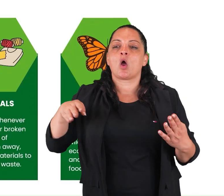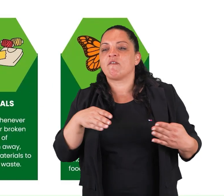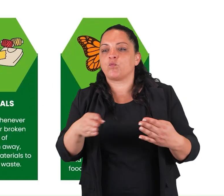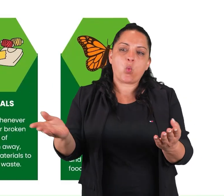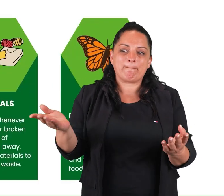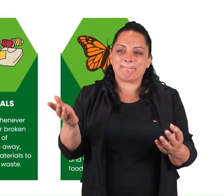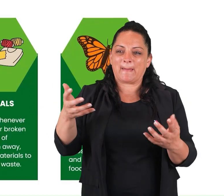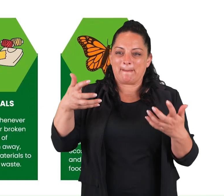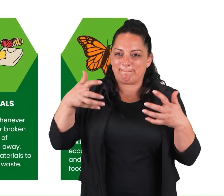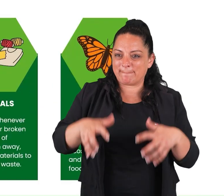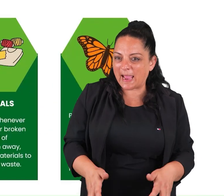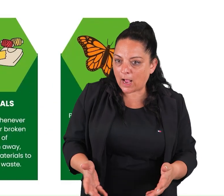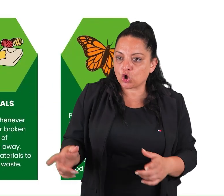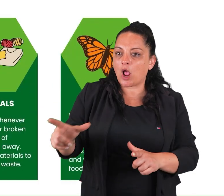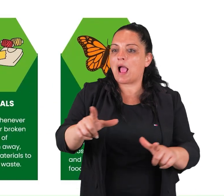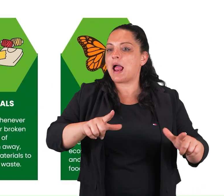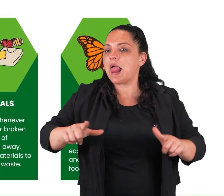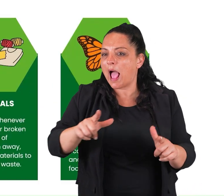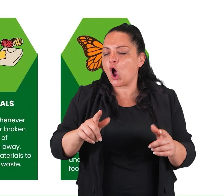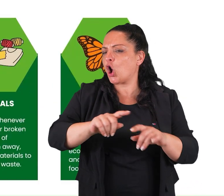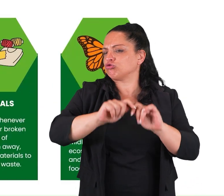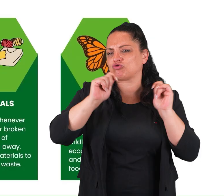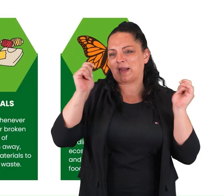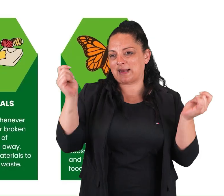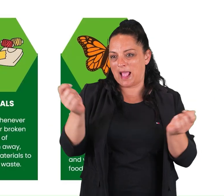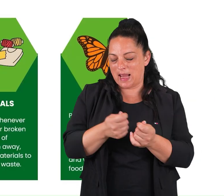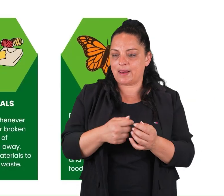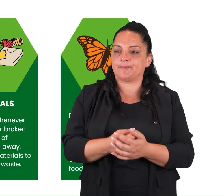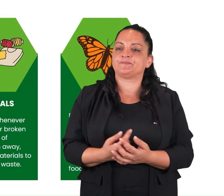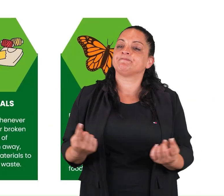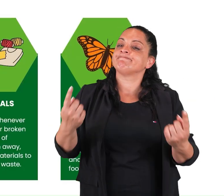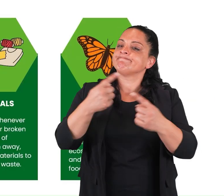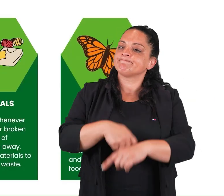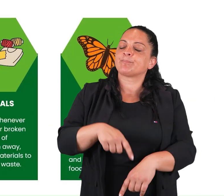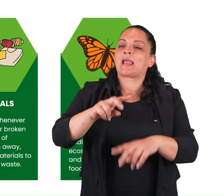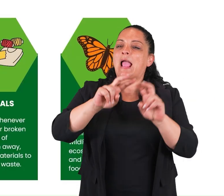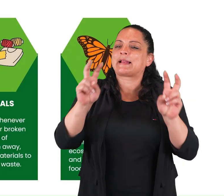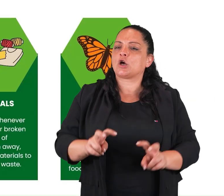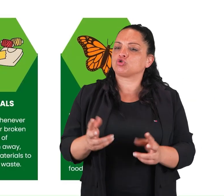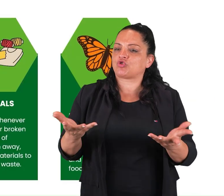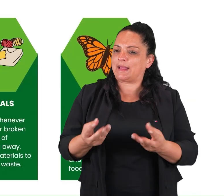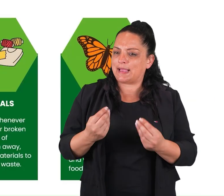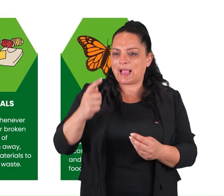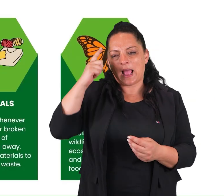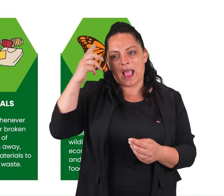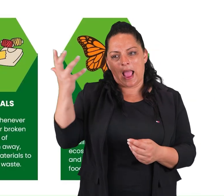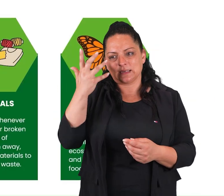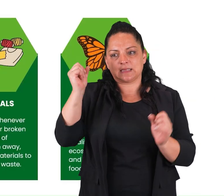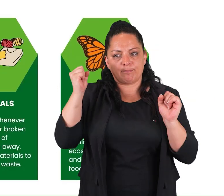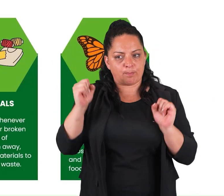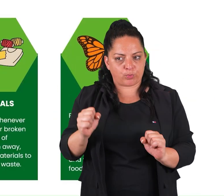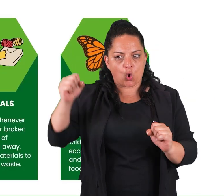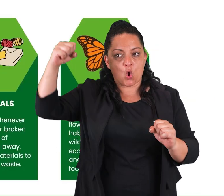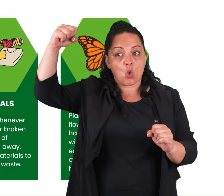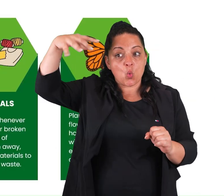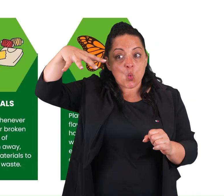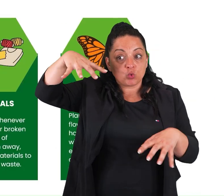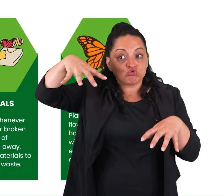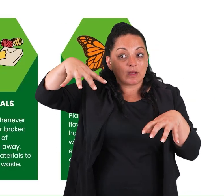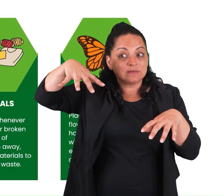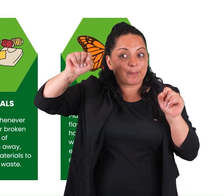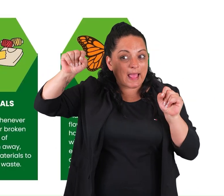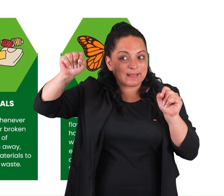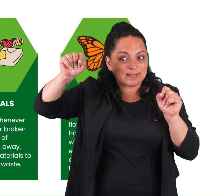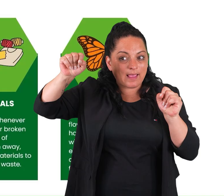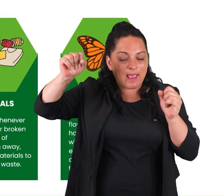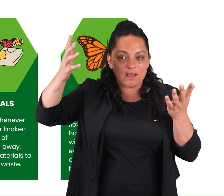reduce stress on rivers, lakes, and general ecosystems. About energy, some examples that we can do is